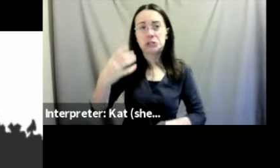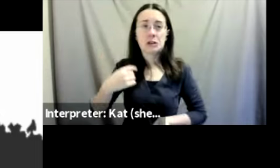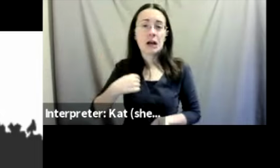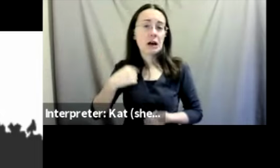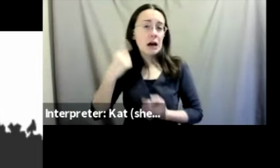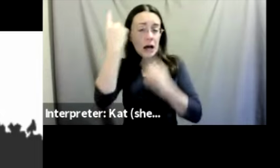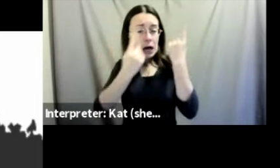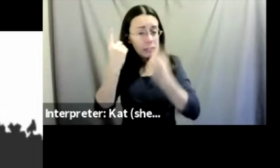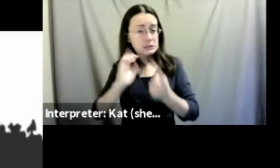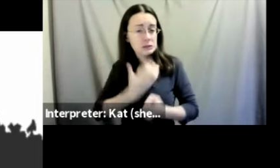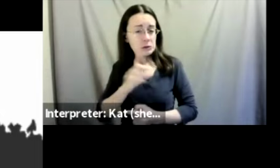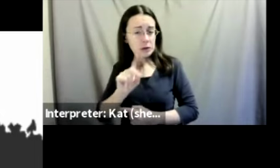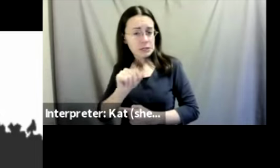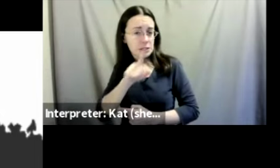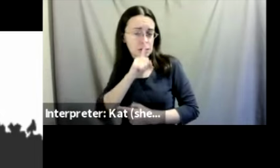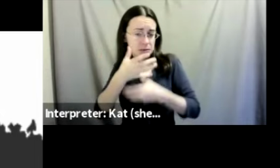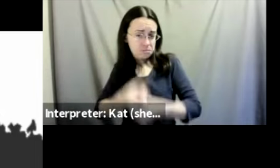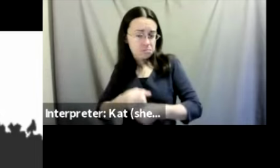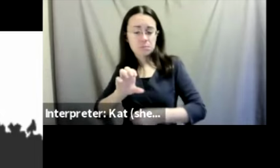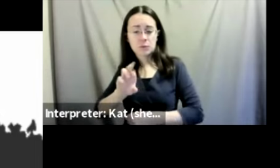very credible.